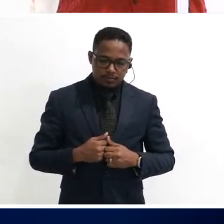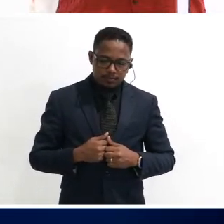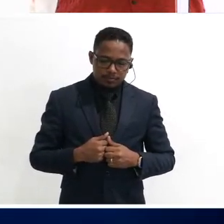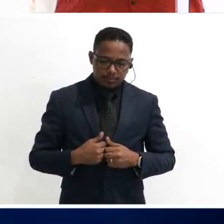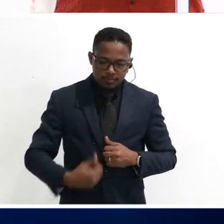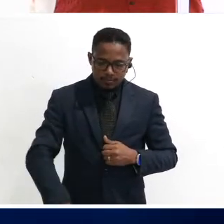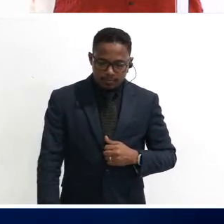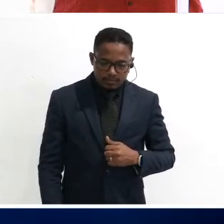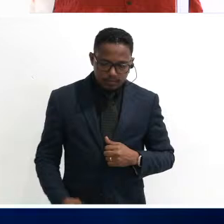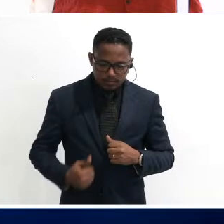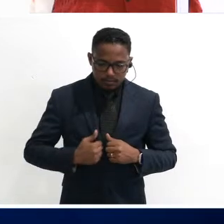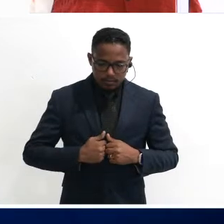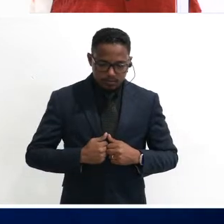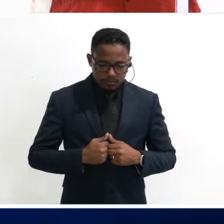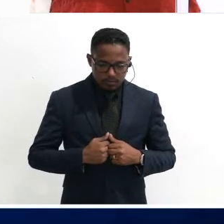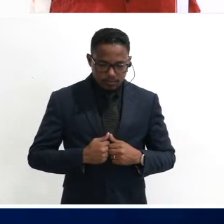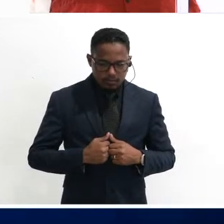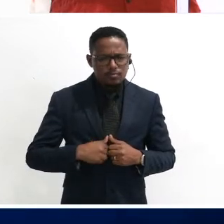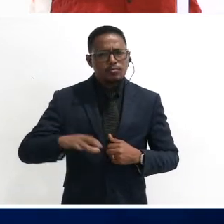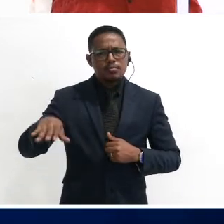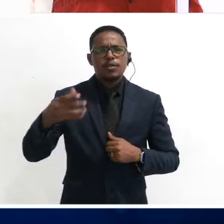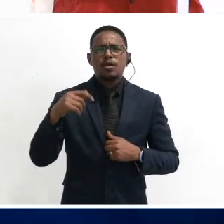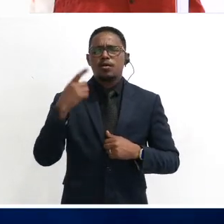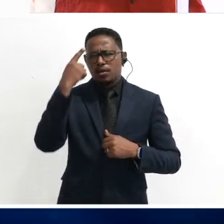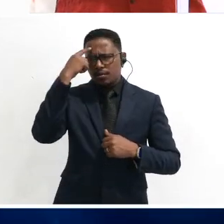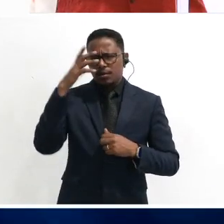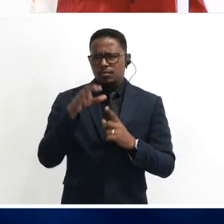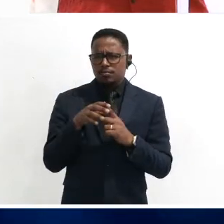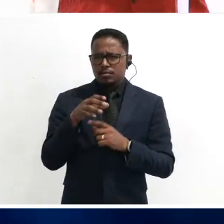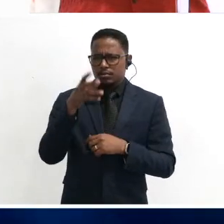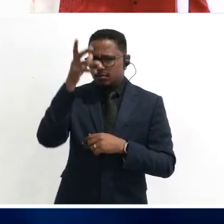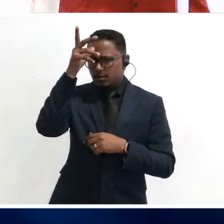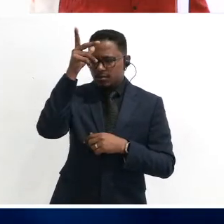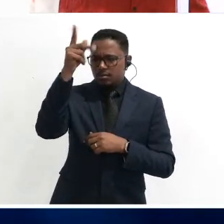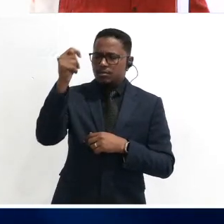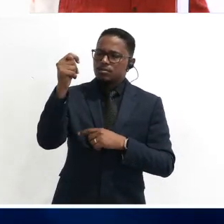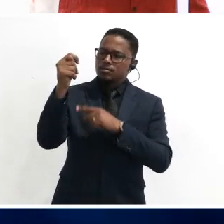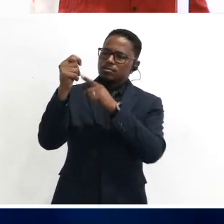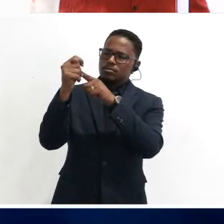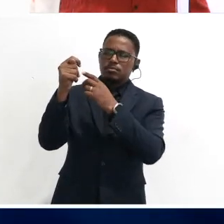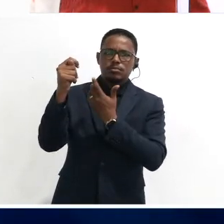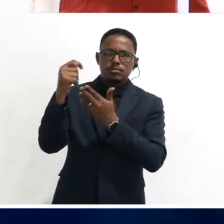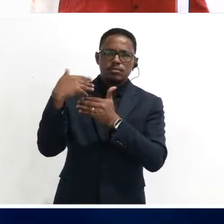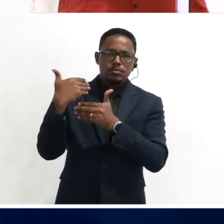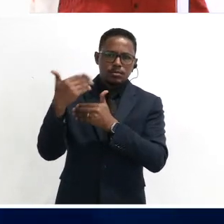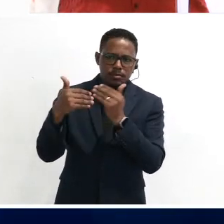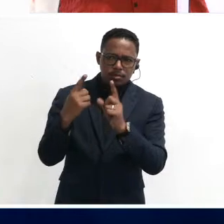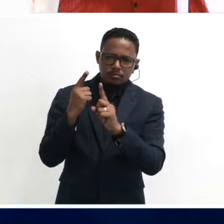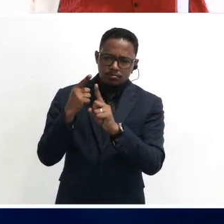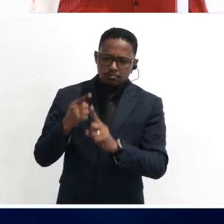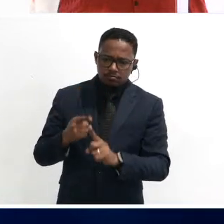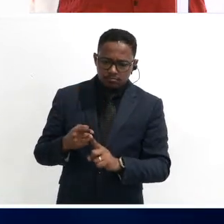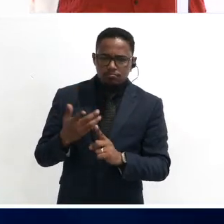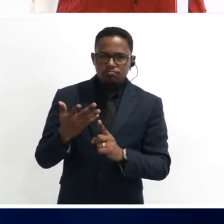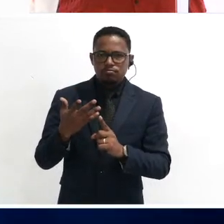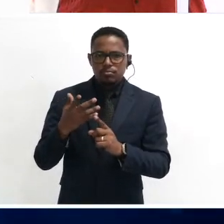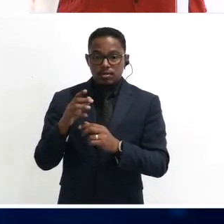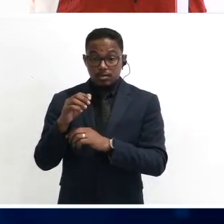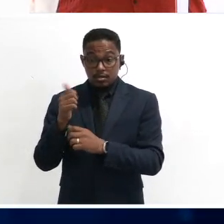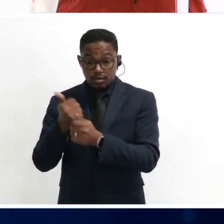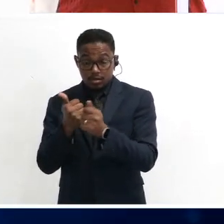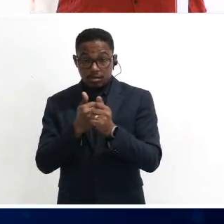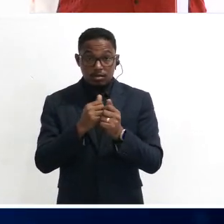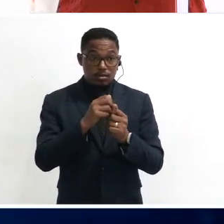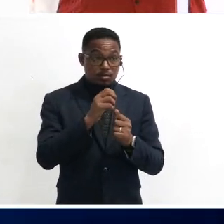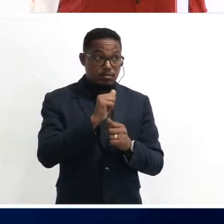So I talked about this concept of application-specific processing. I didn't put this chart together. I found it somewhere. But on